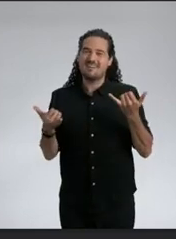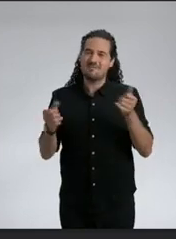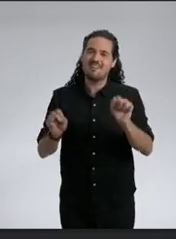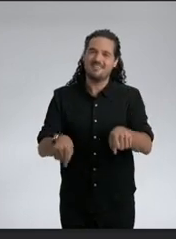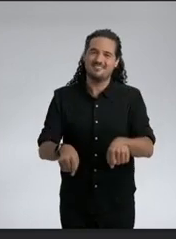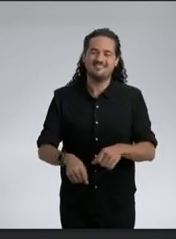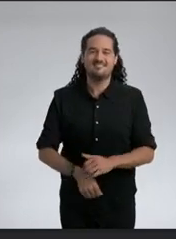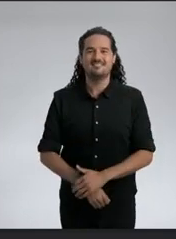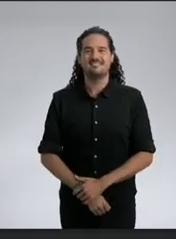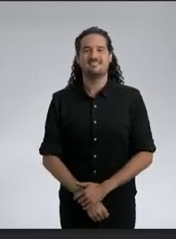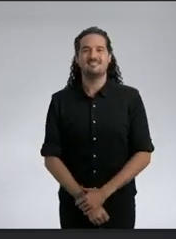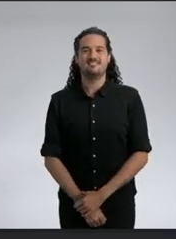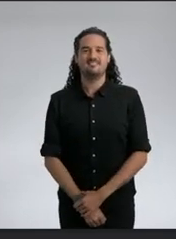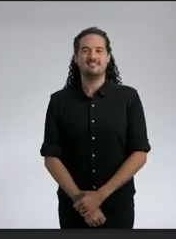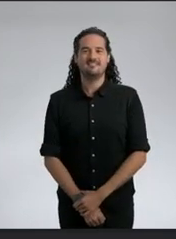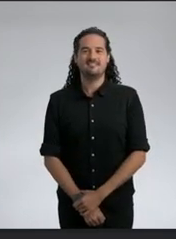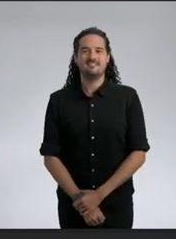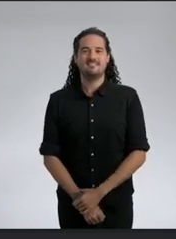Thanks for the help, everyone.